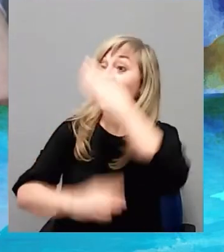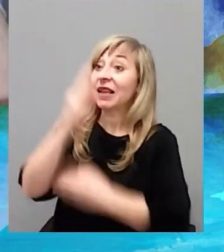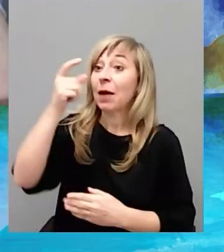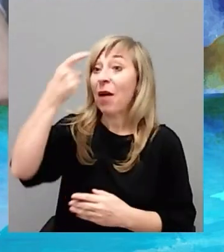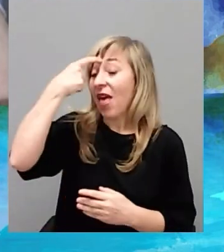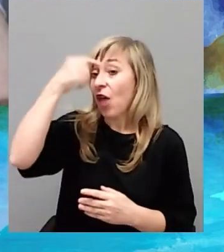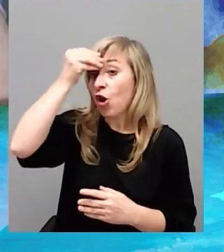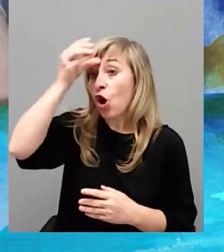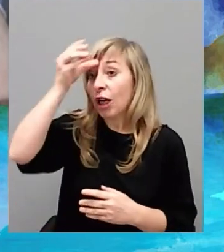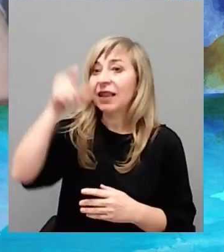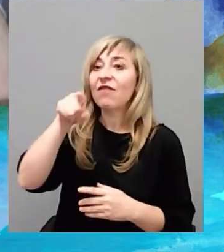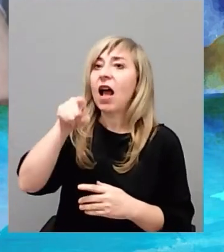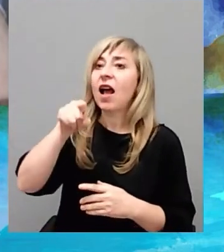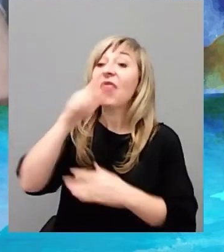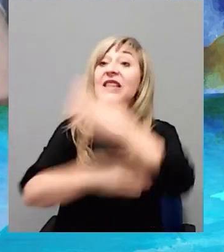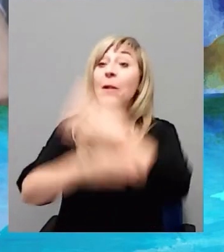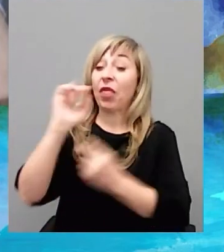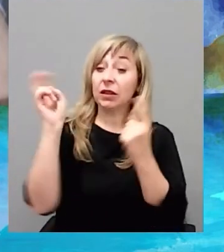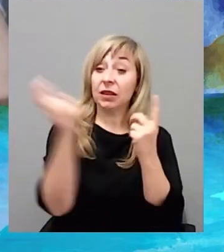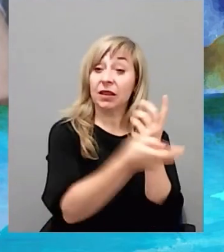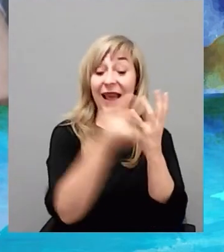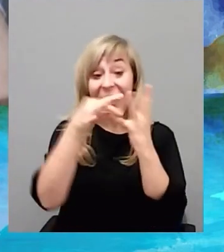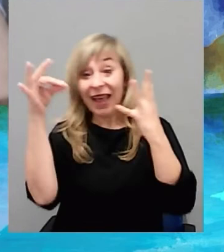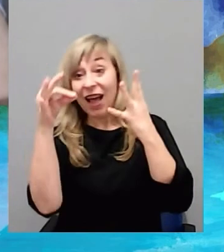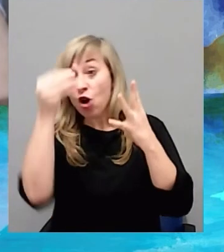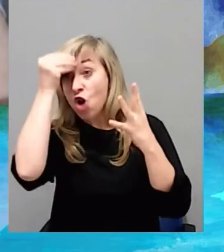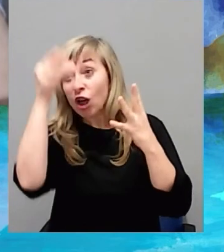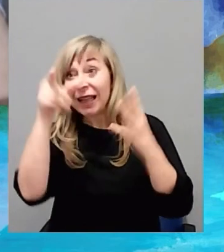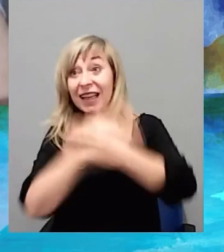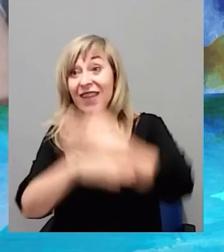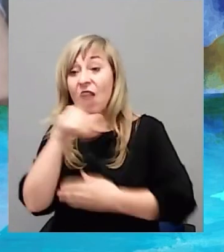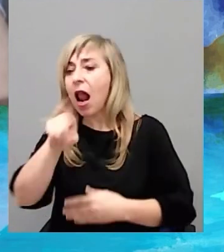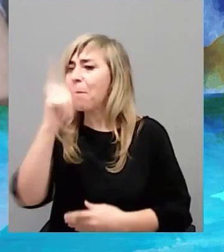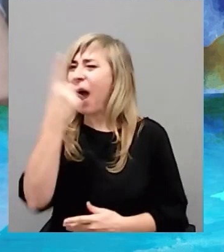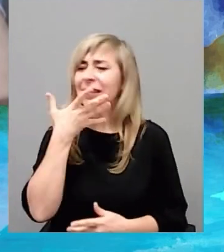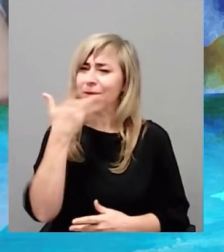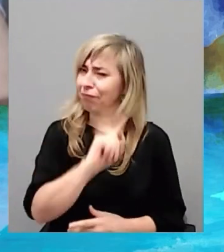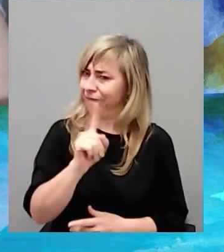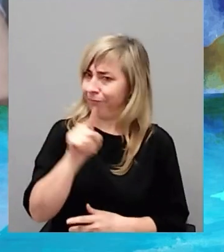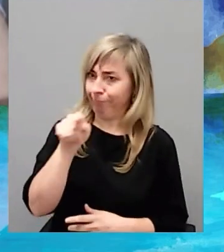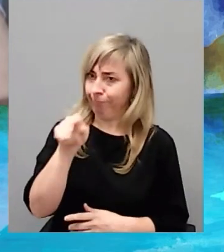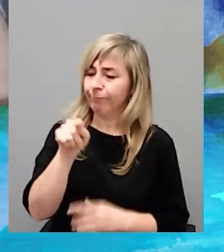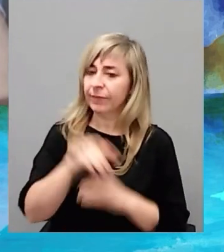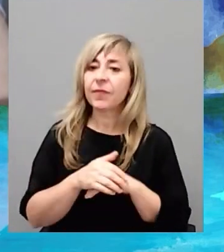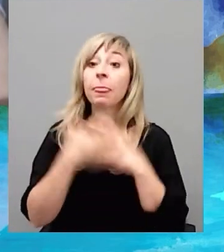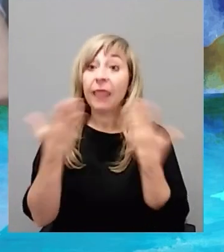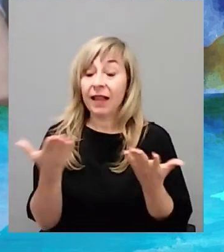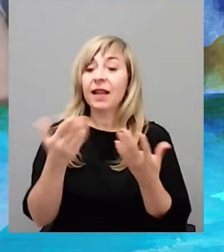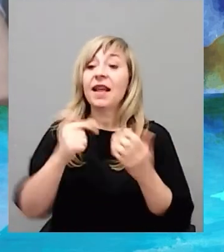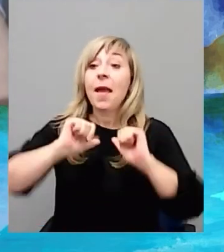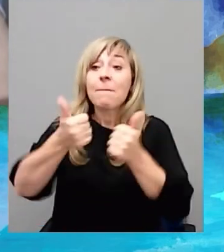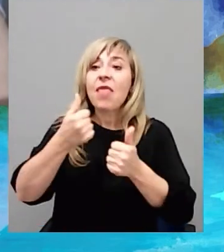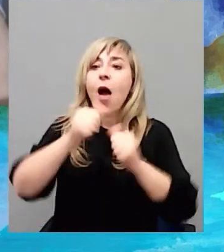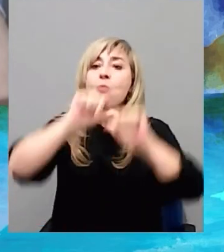la más desconocida de las discapacidades. Cognitive disability is the least known of disabilities, and when